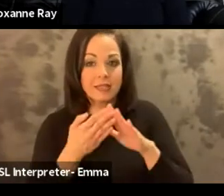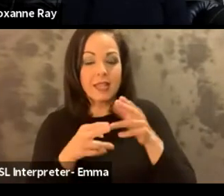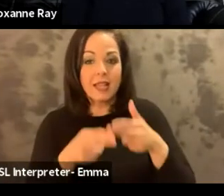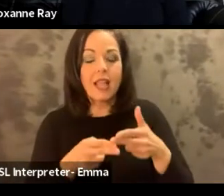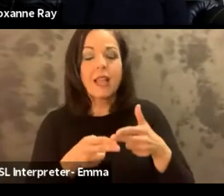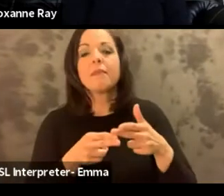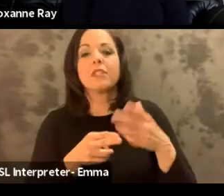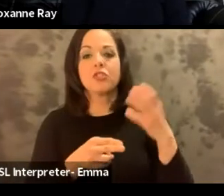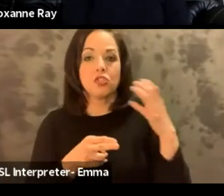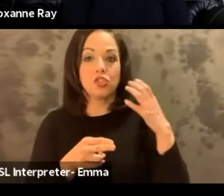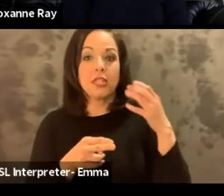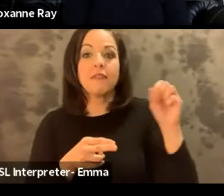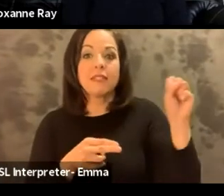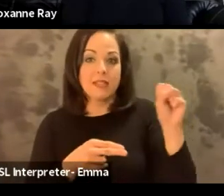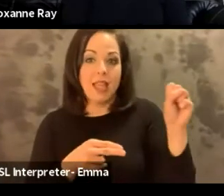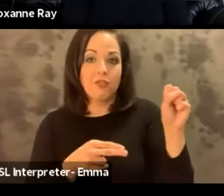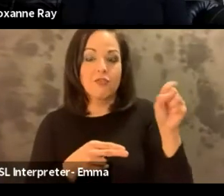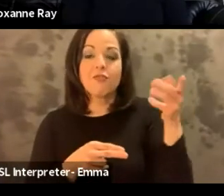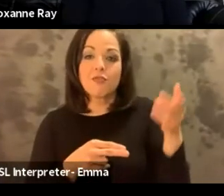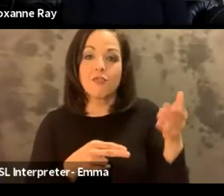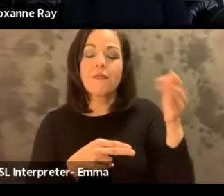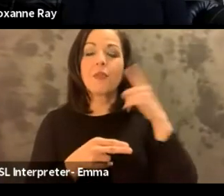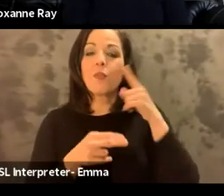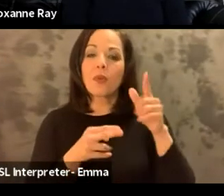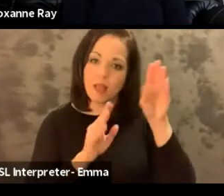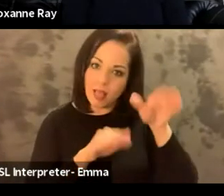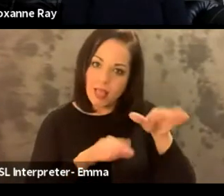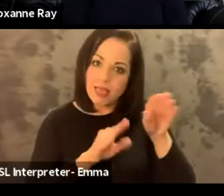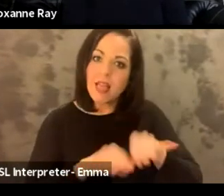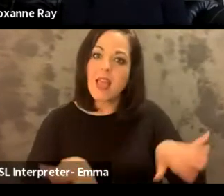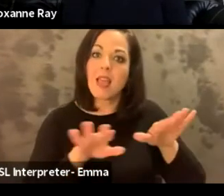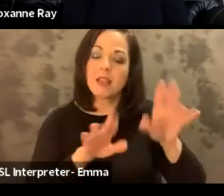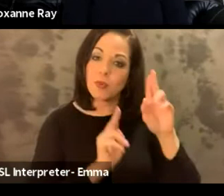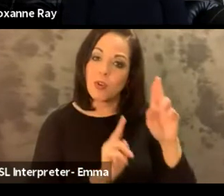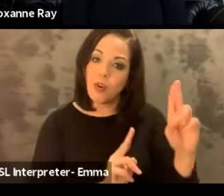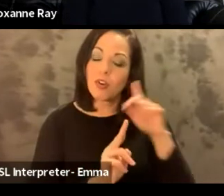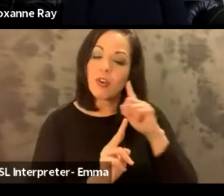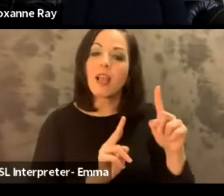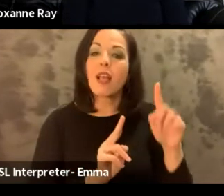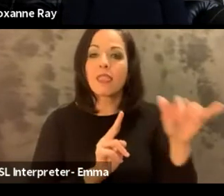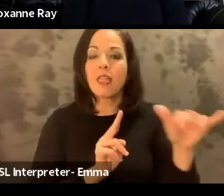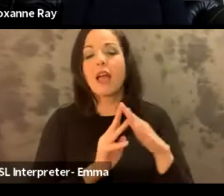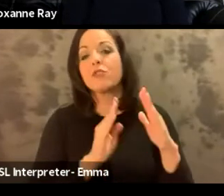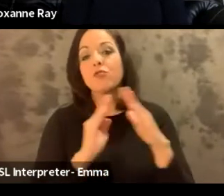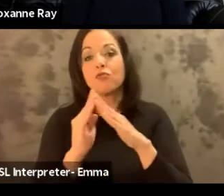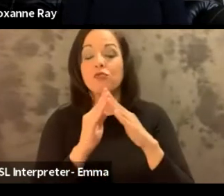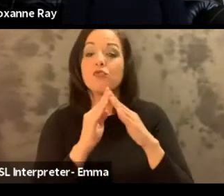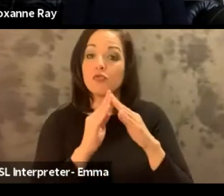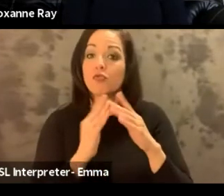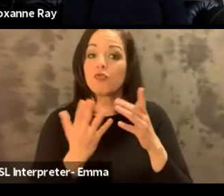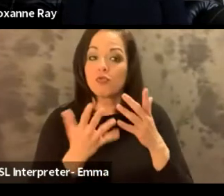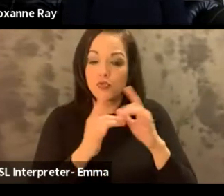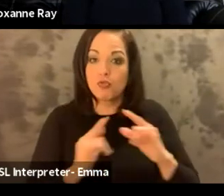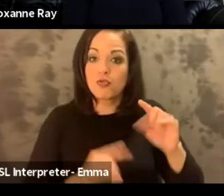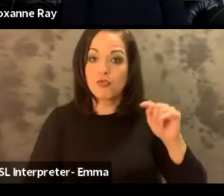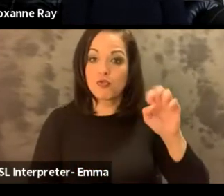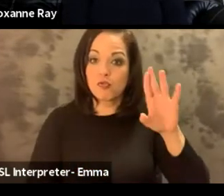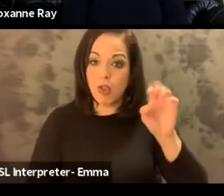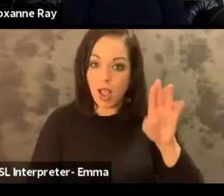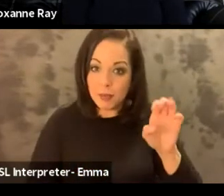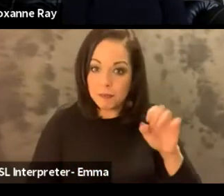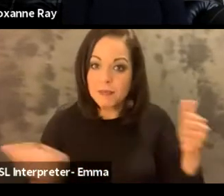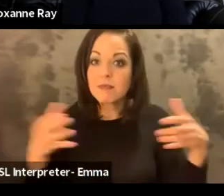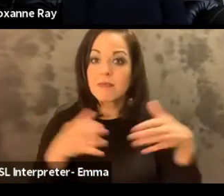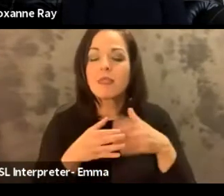Seattle. We honor with gratitude the land itself and the Duwamish tribe, and this acknowledgement does not take the place of authentic relationships with